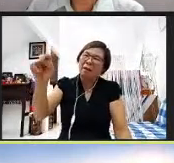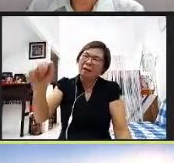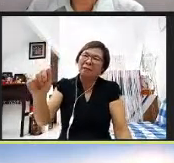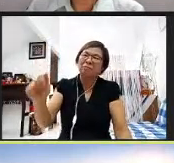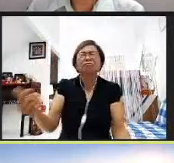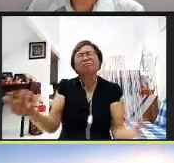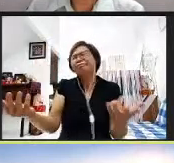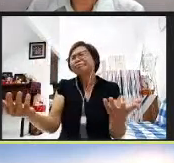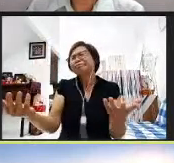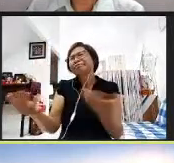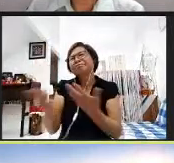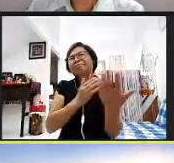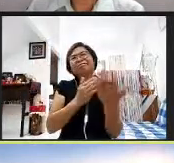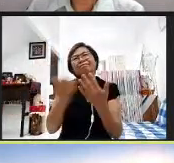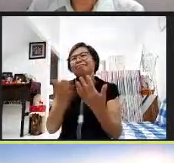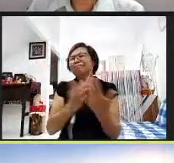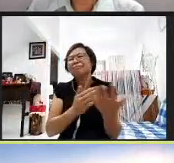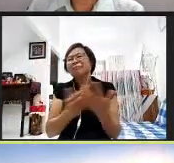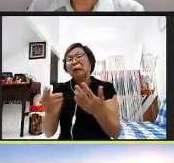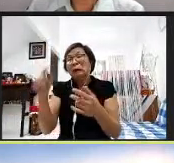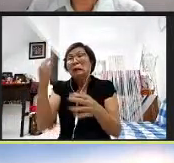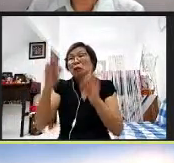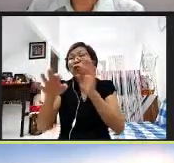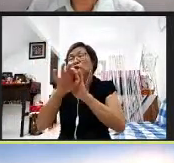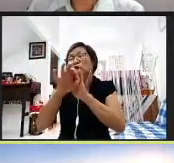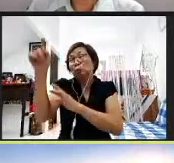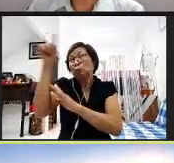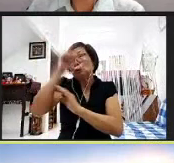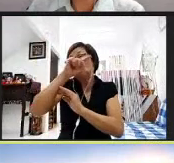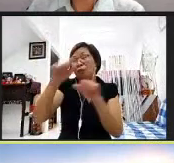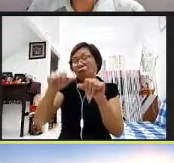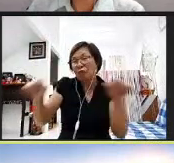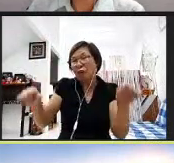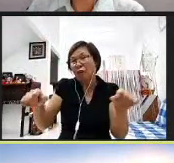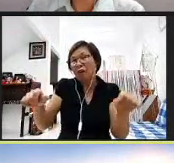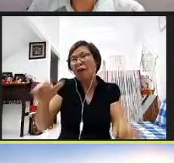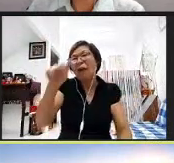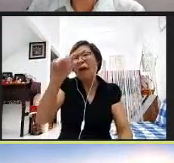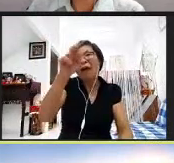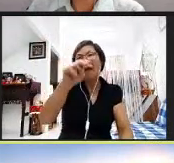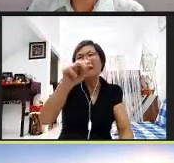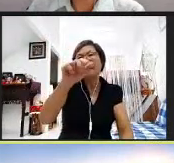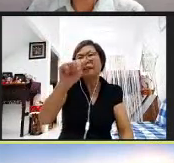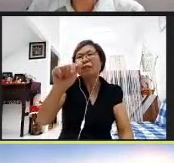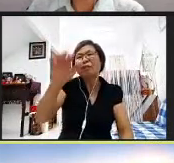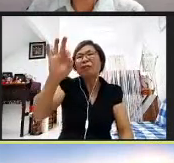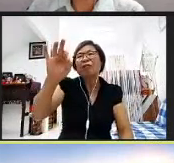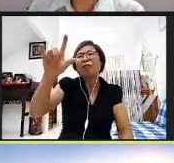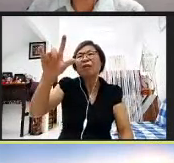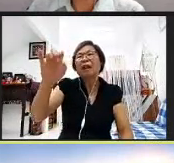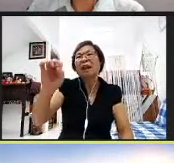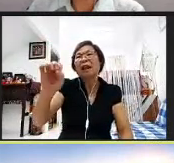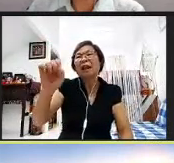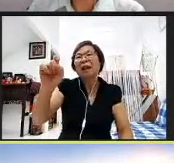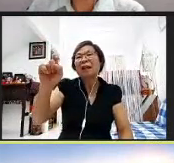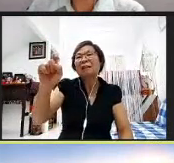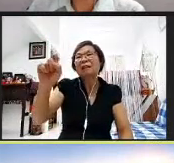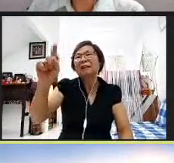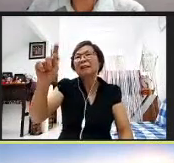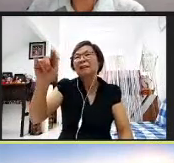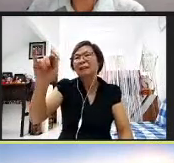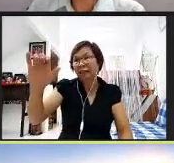that, if you have a severe allergy, anaphylactic response to other medication